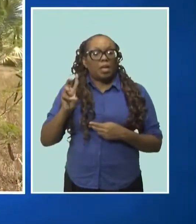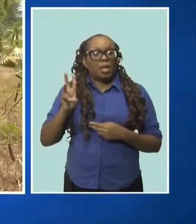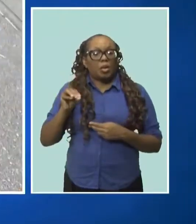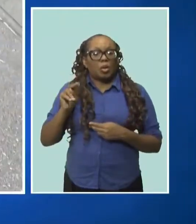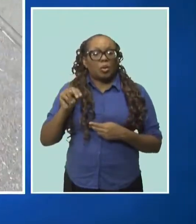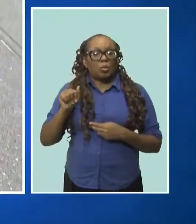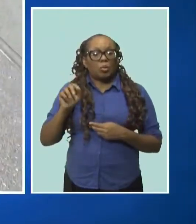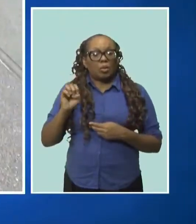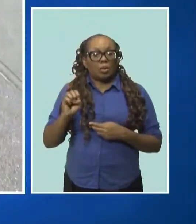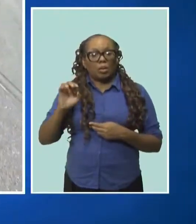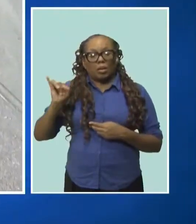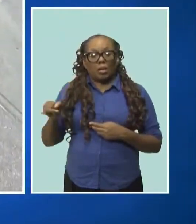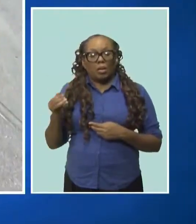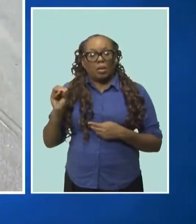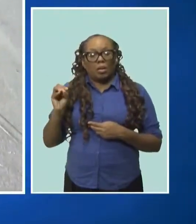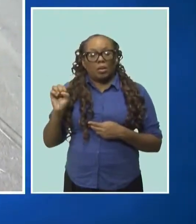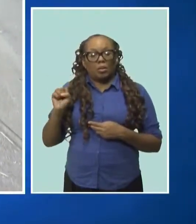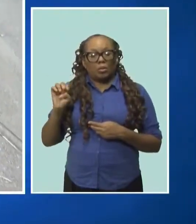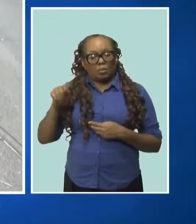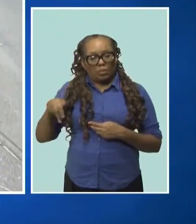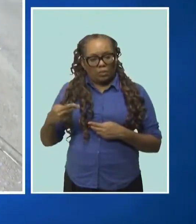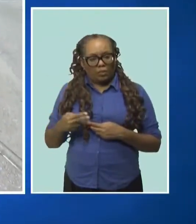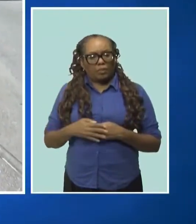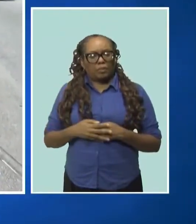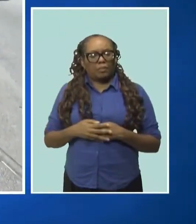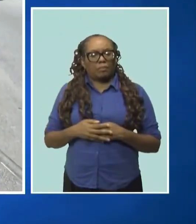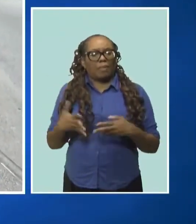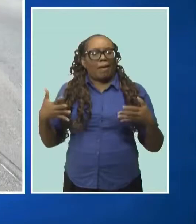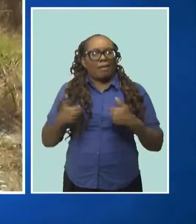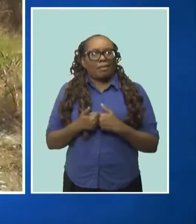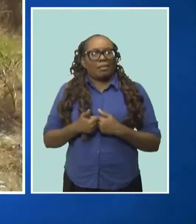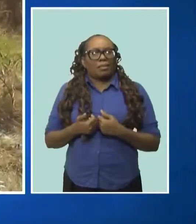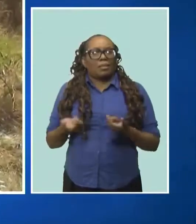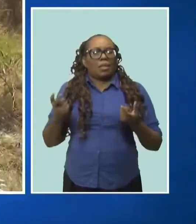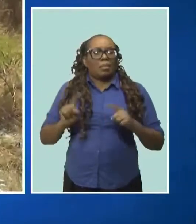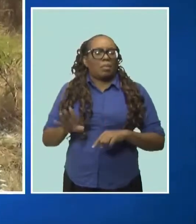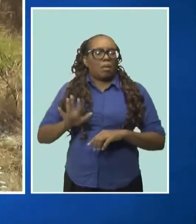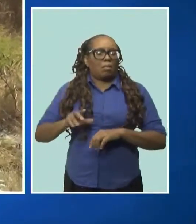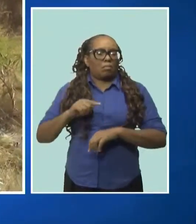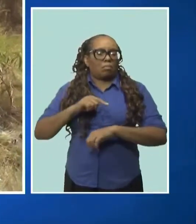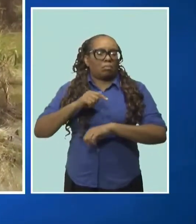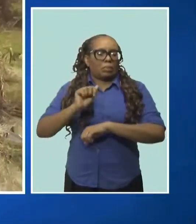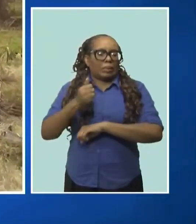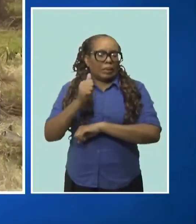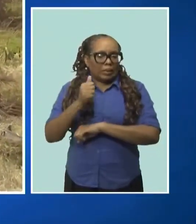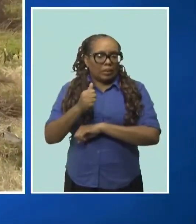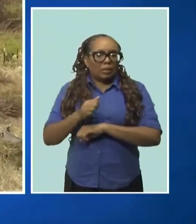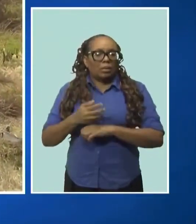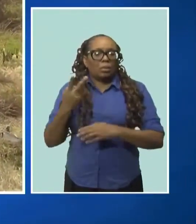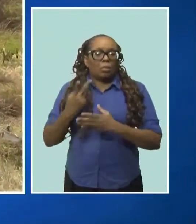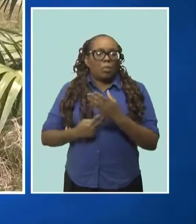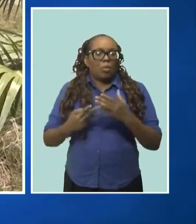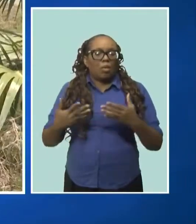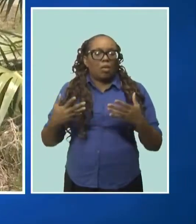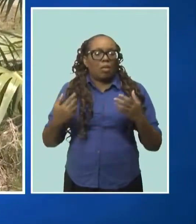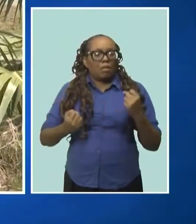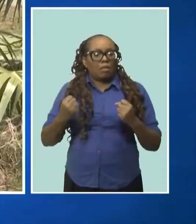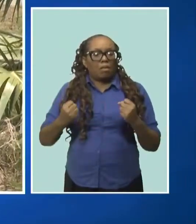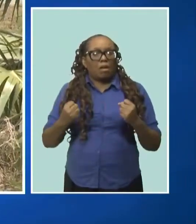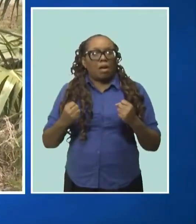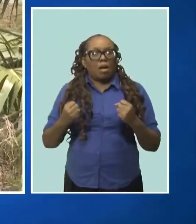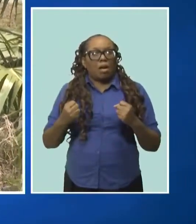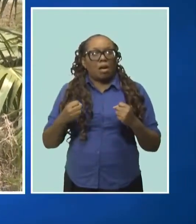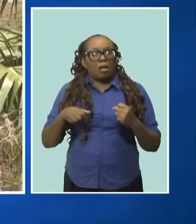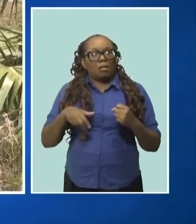St. Michael. Reports are that the accident, which occurred just after 10, resulted in both vehicles veering off the road